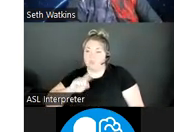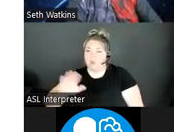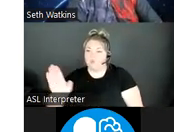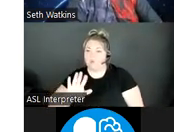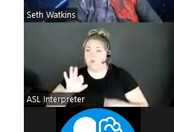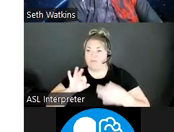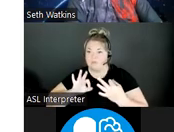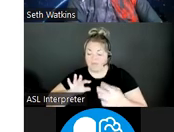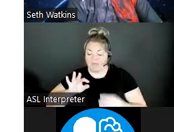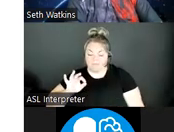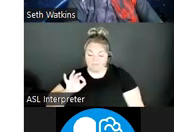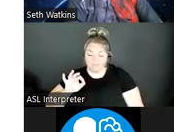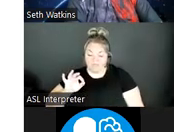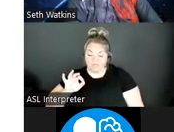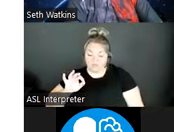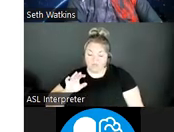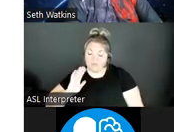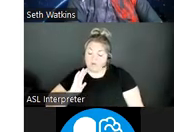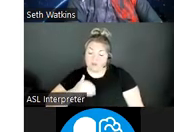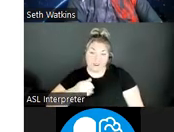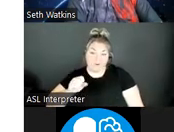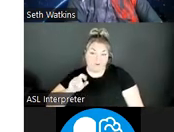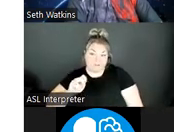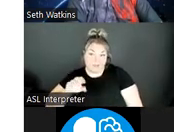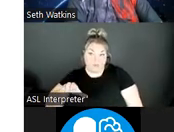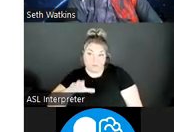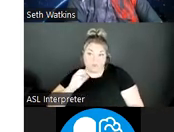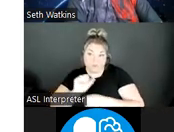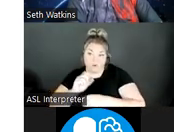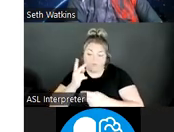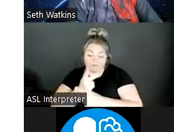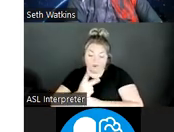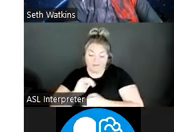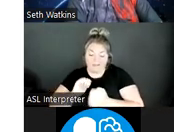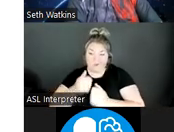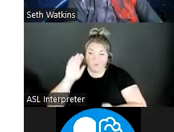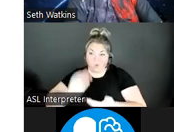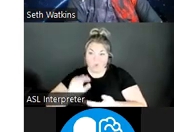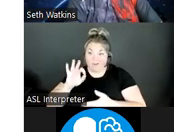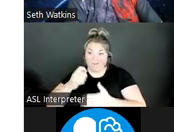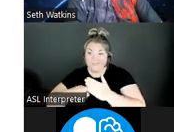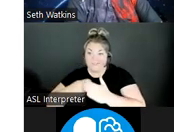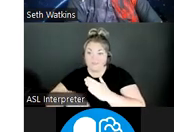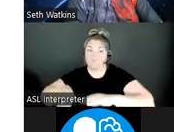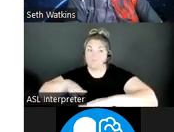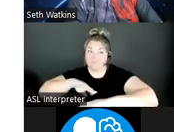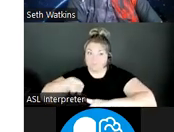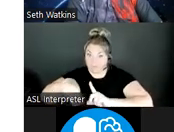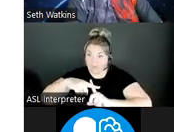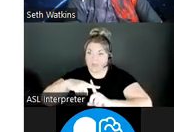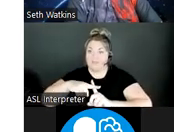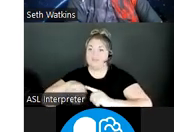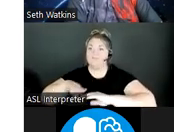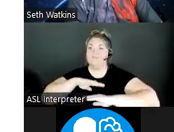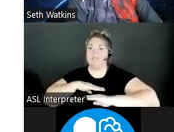feedback. And on our side, doing the work to figure out how do we lower these fees and also meet that statutory call